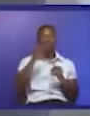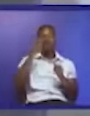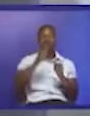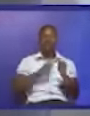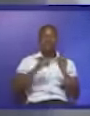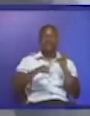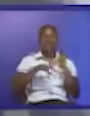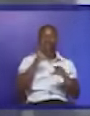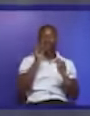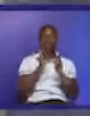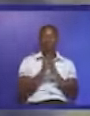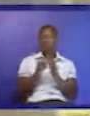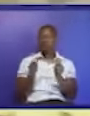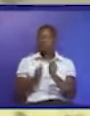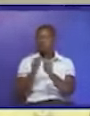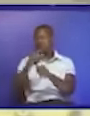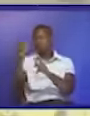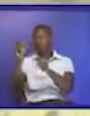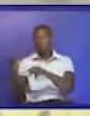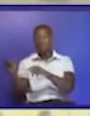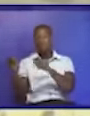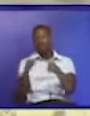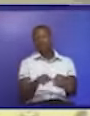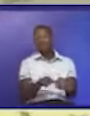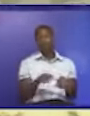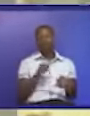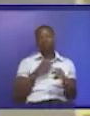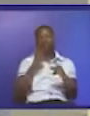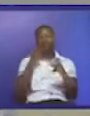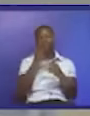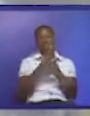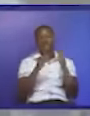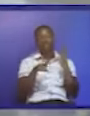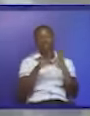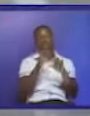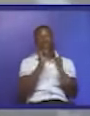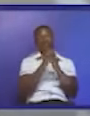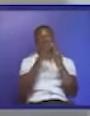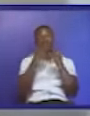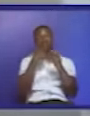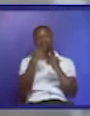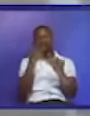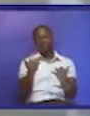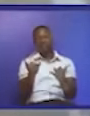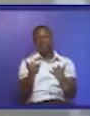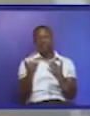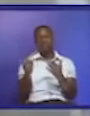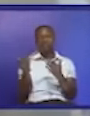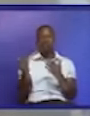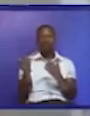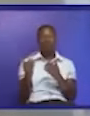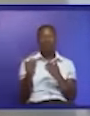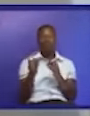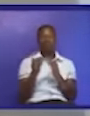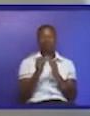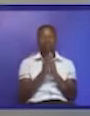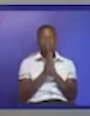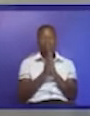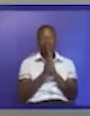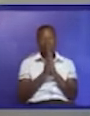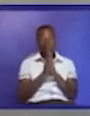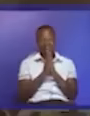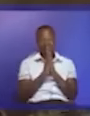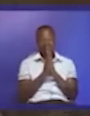that followed anyone here, I just saw something in the spirit. That's why I want to declare. Eparaka shanika